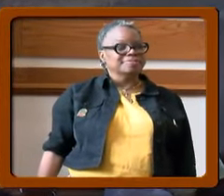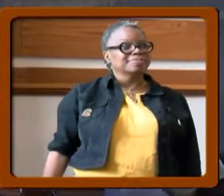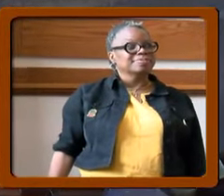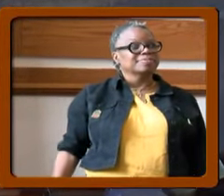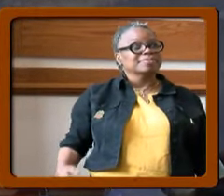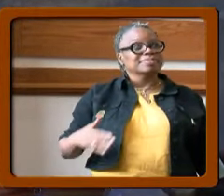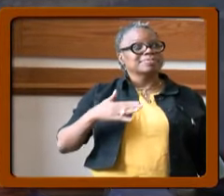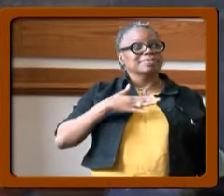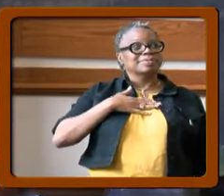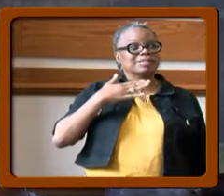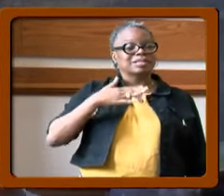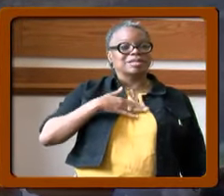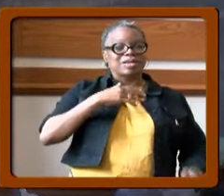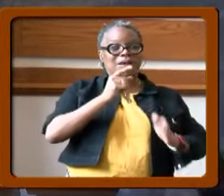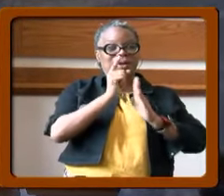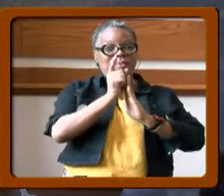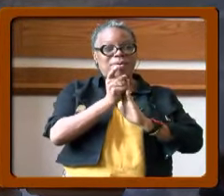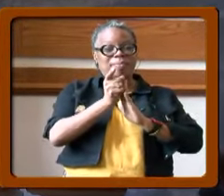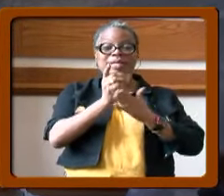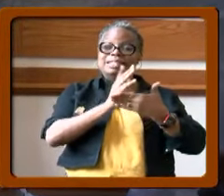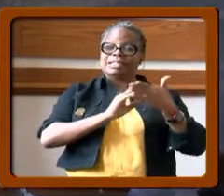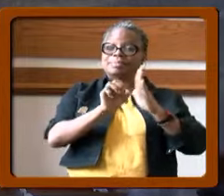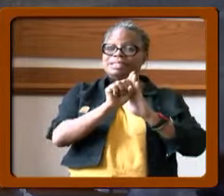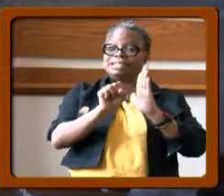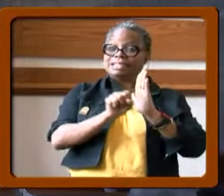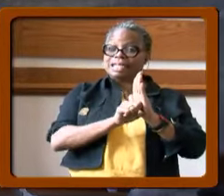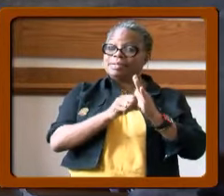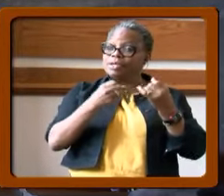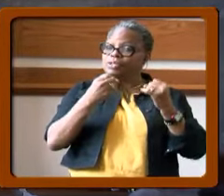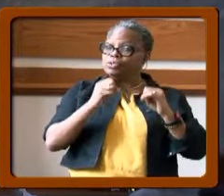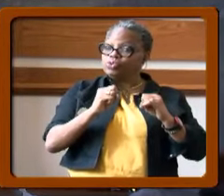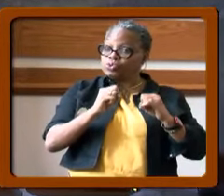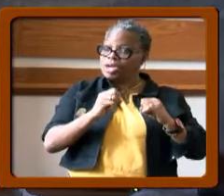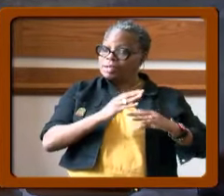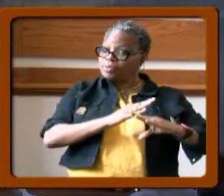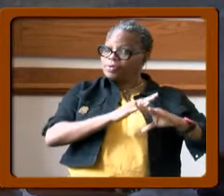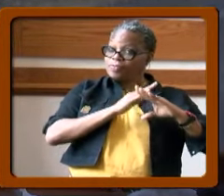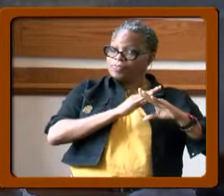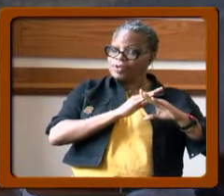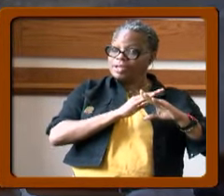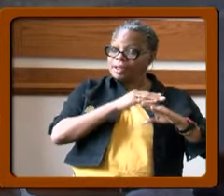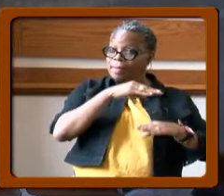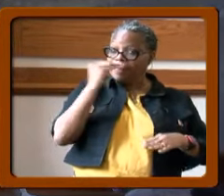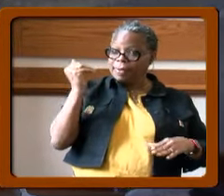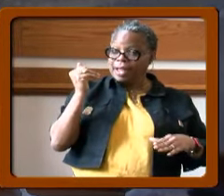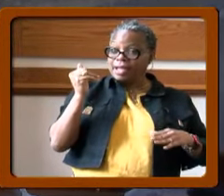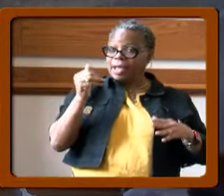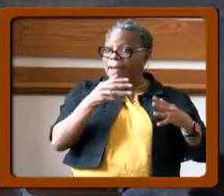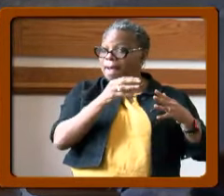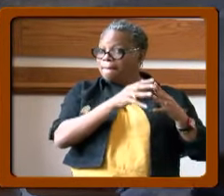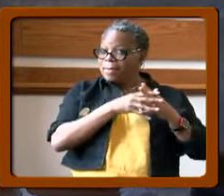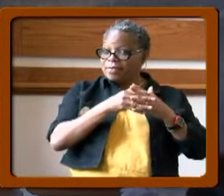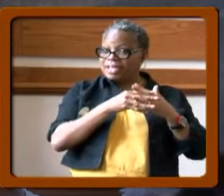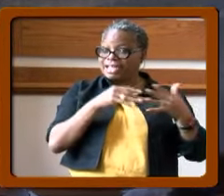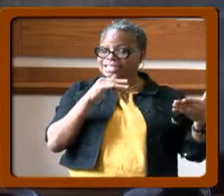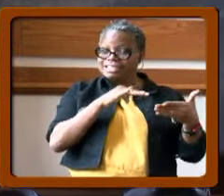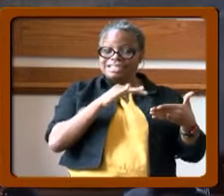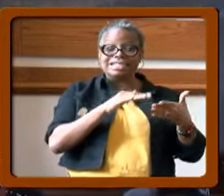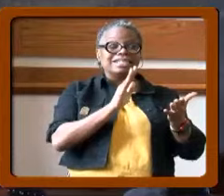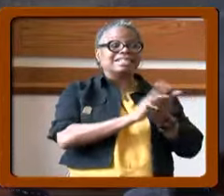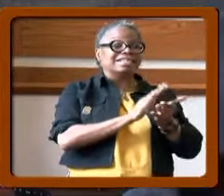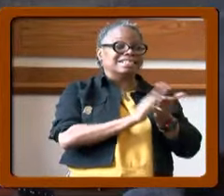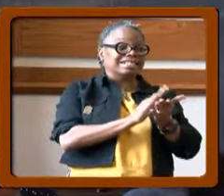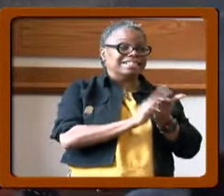We're glad in a moment where some states are trying to ban African American studies. We got the AP African American. Give them another round